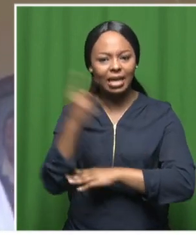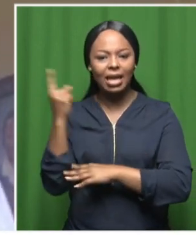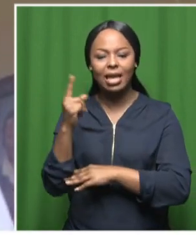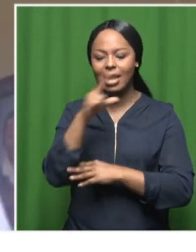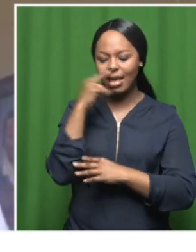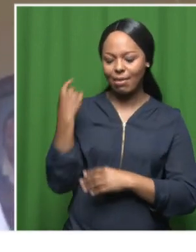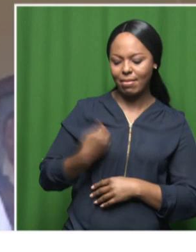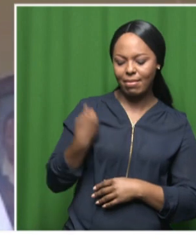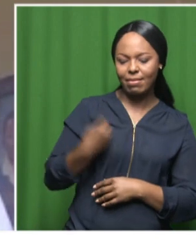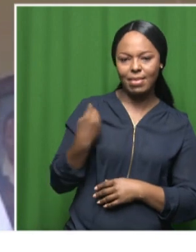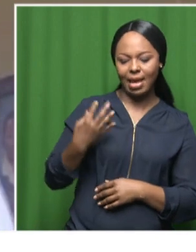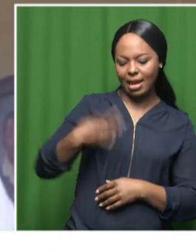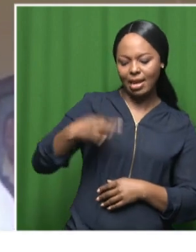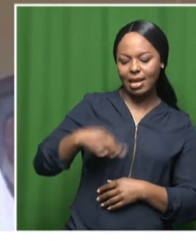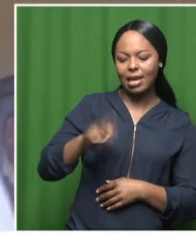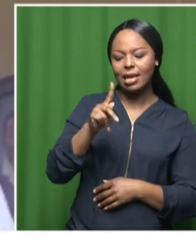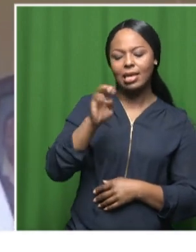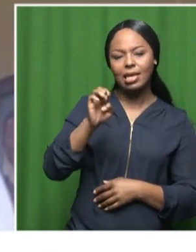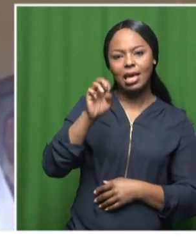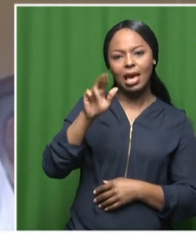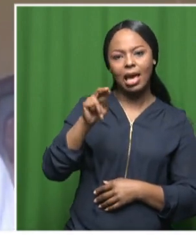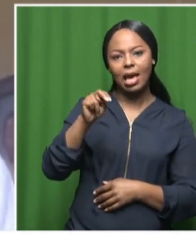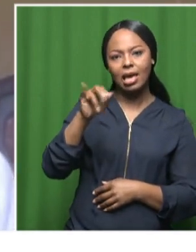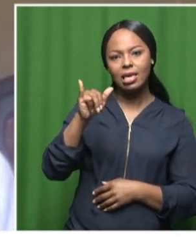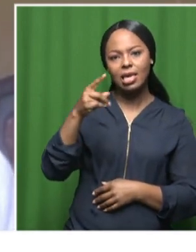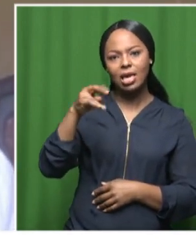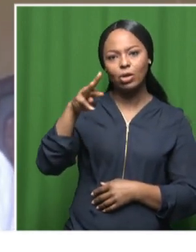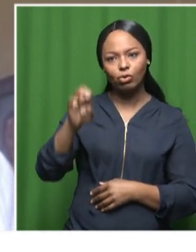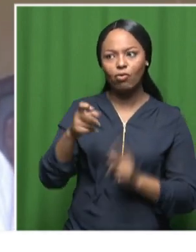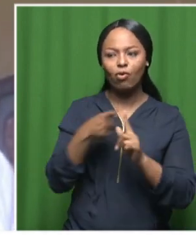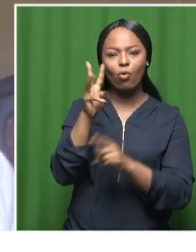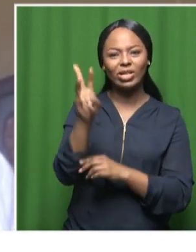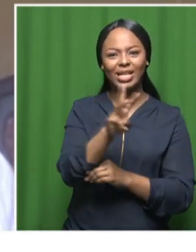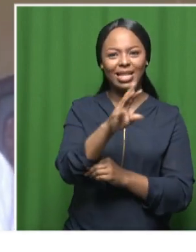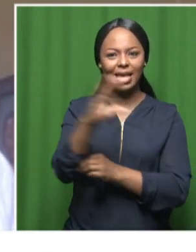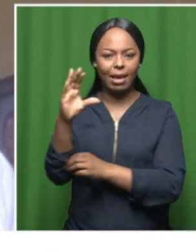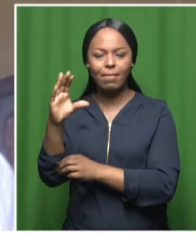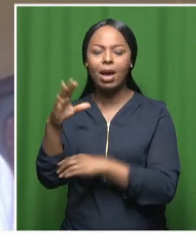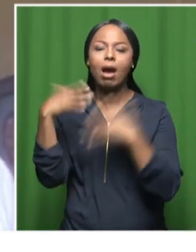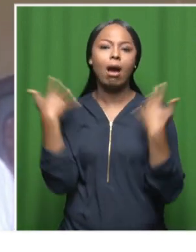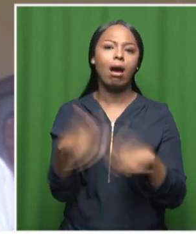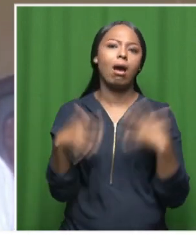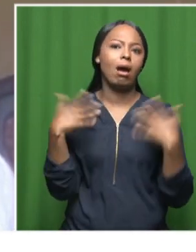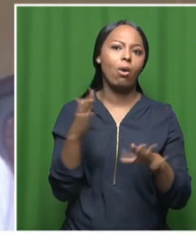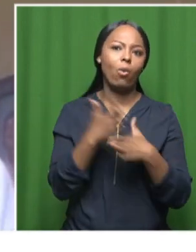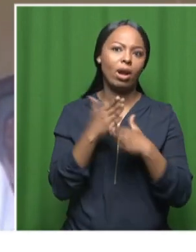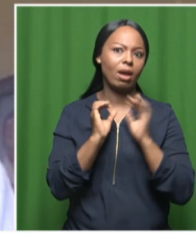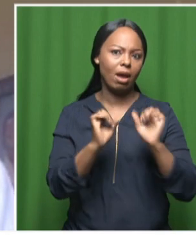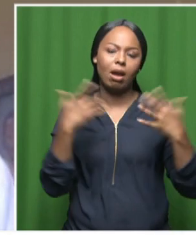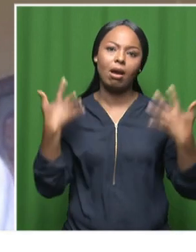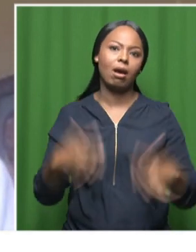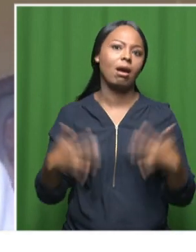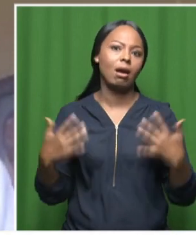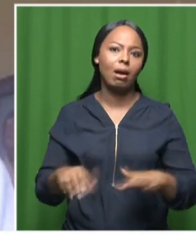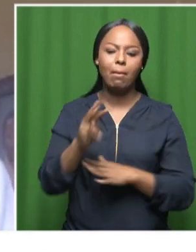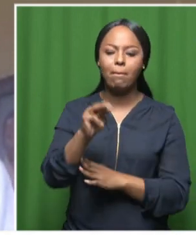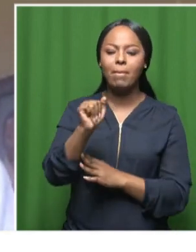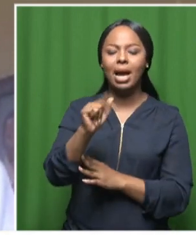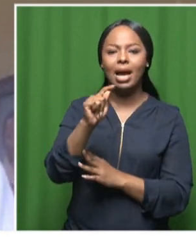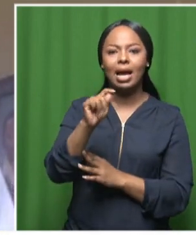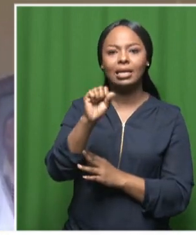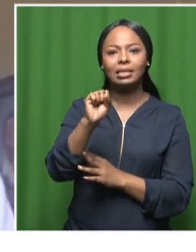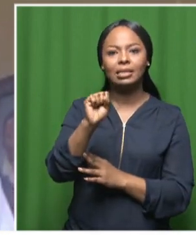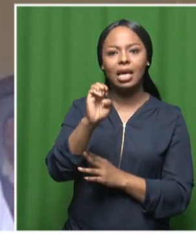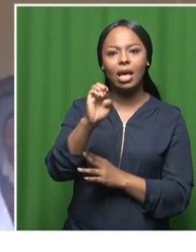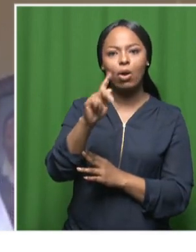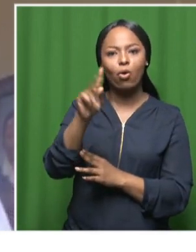Gianetsu Makoto who writes from the Western Cape, for instance, and doing powerful work, Matseko Musito, who's also one of the